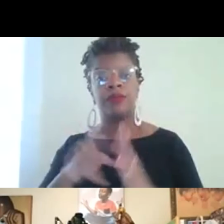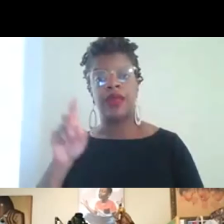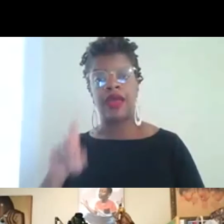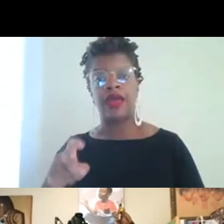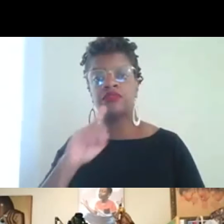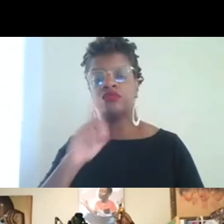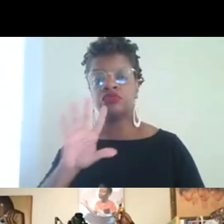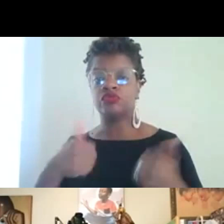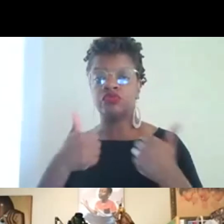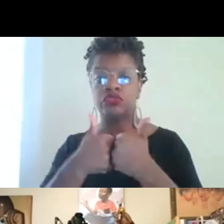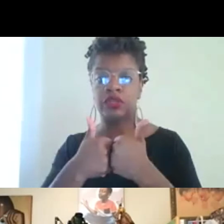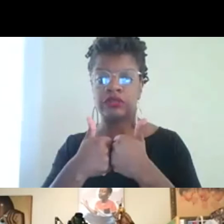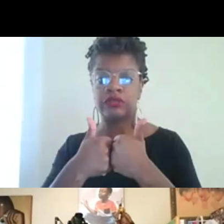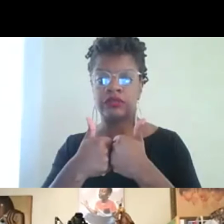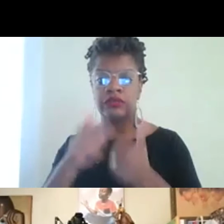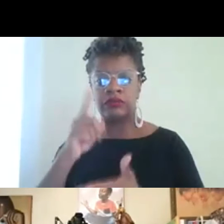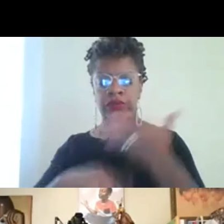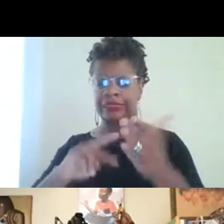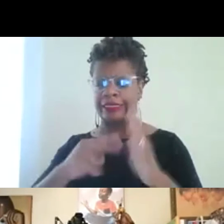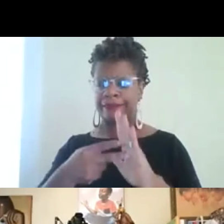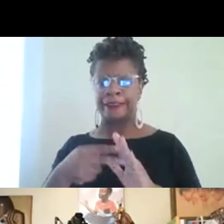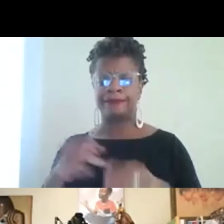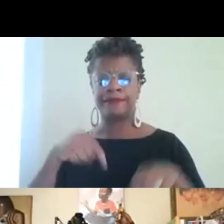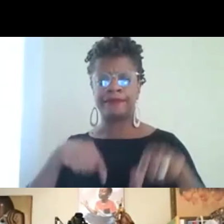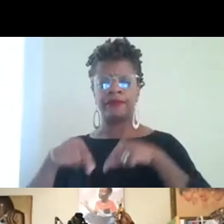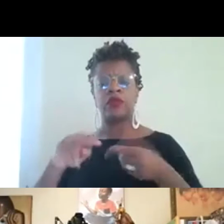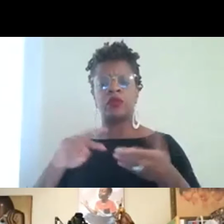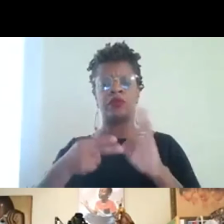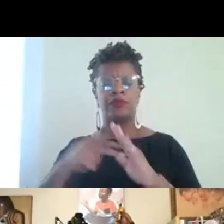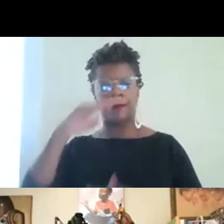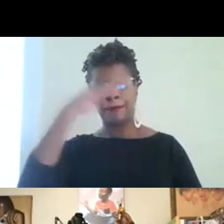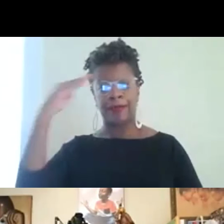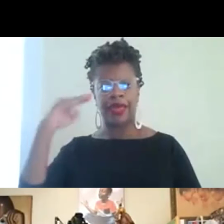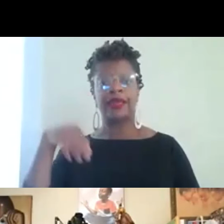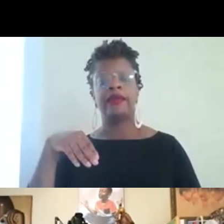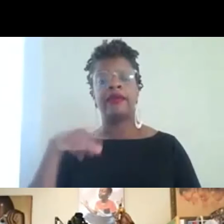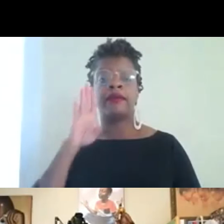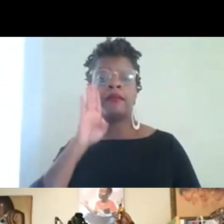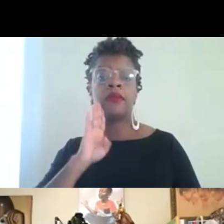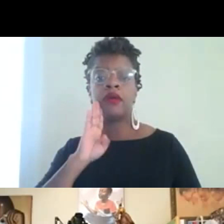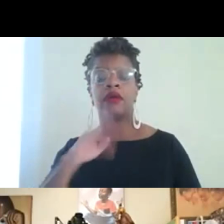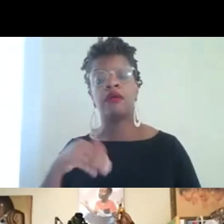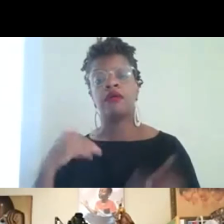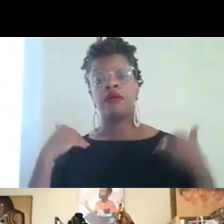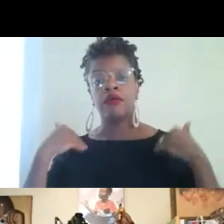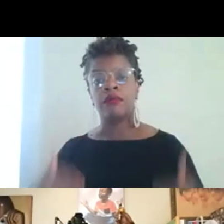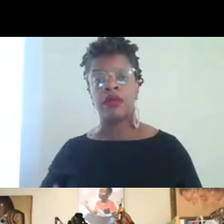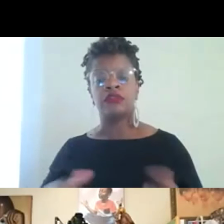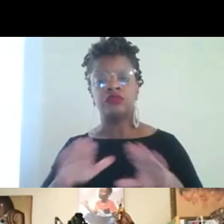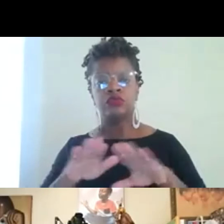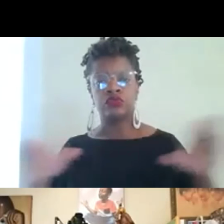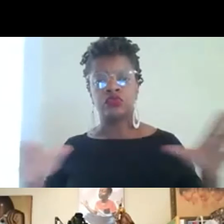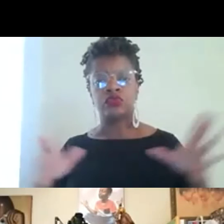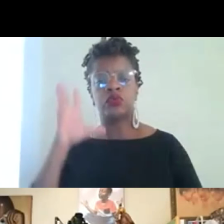to challenge, what does this mean for Black and brown bodies? What does this mean for children who wish to engage